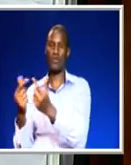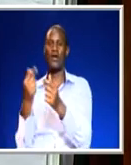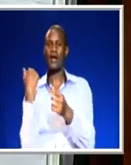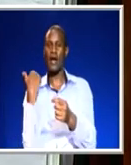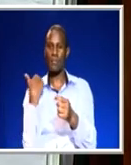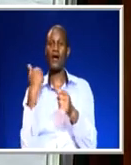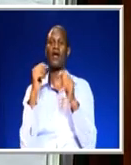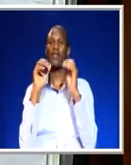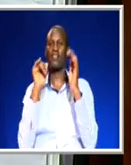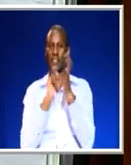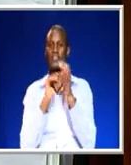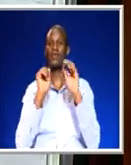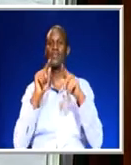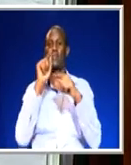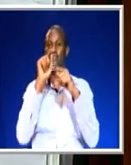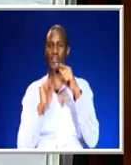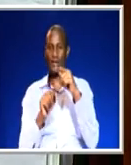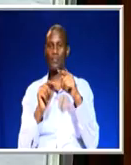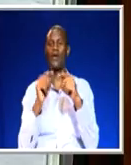be divided by a given number